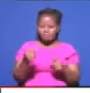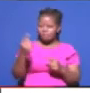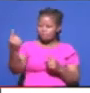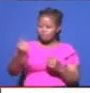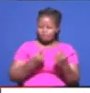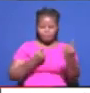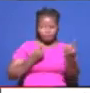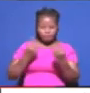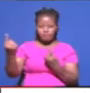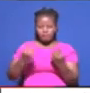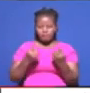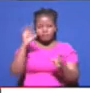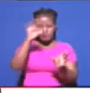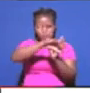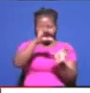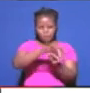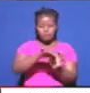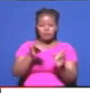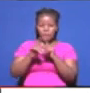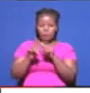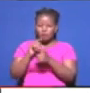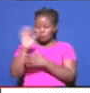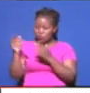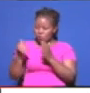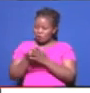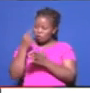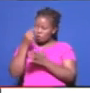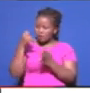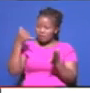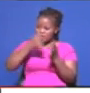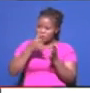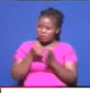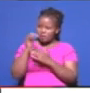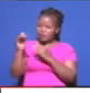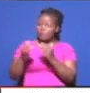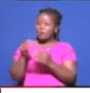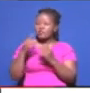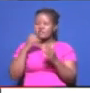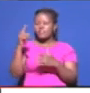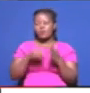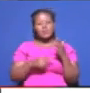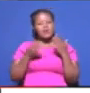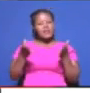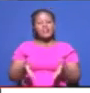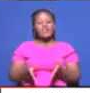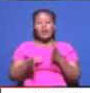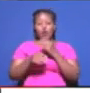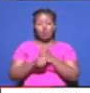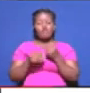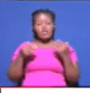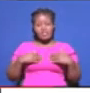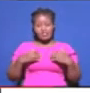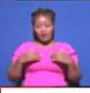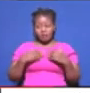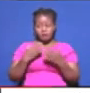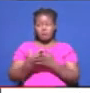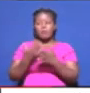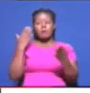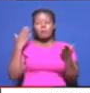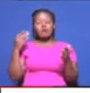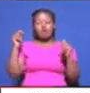and those actually involved in this particular exercise are saying that they are confident enough that by the end of